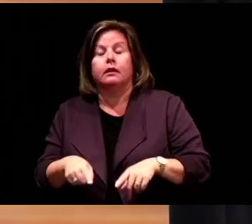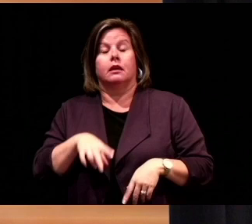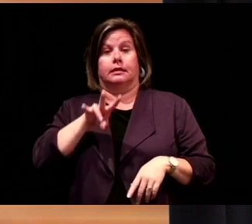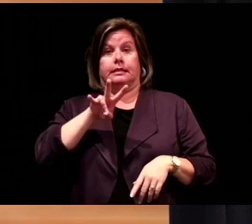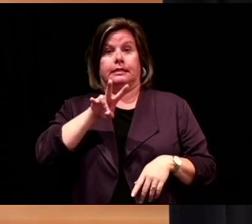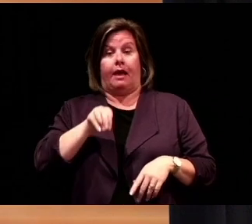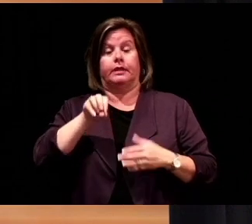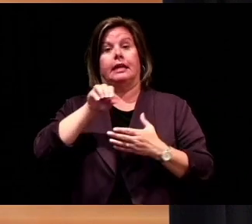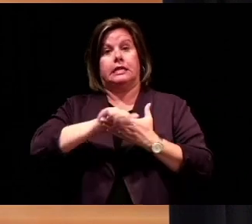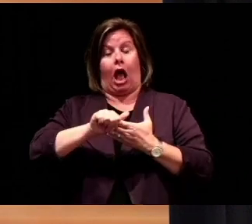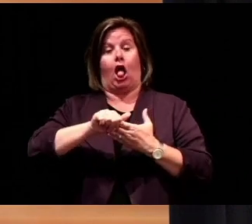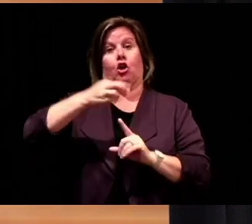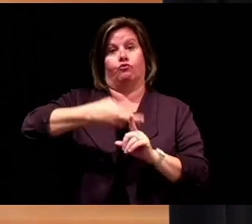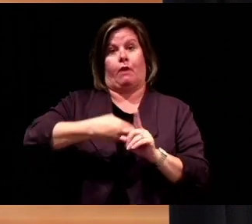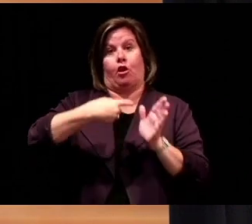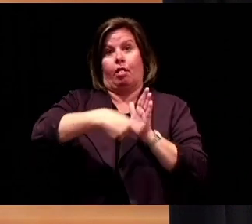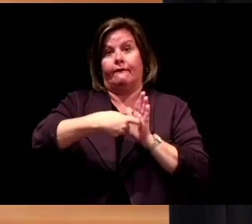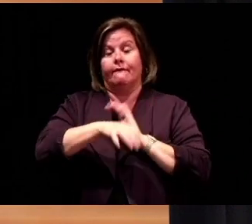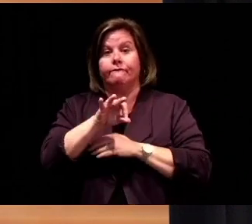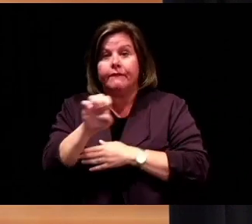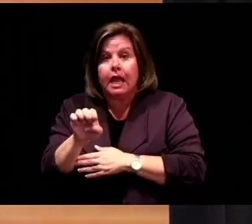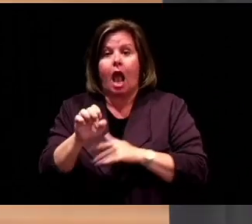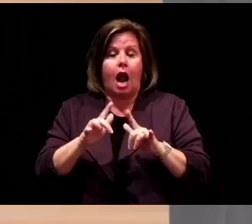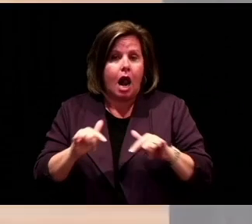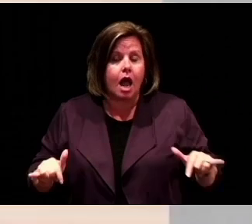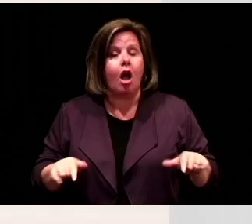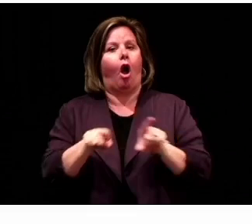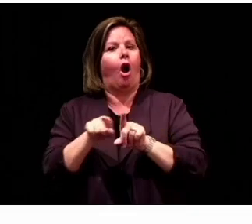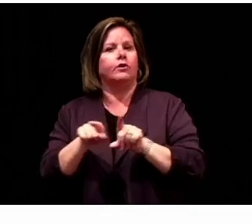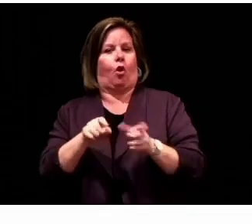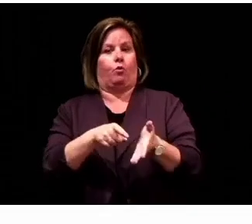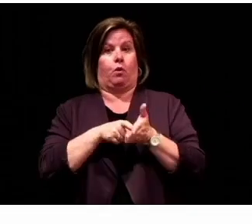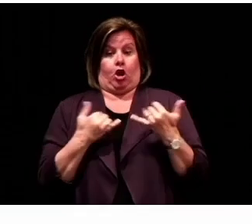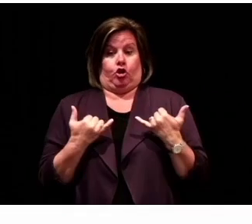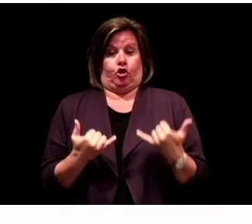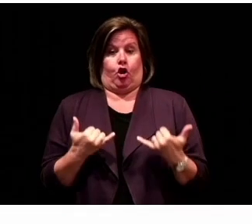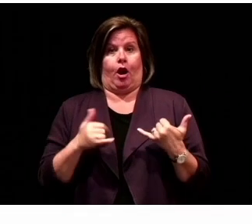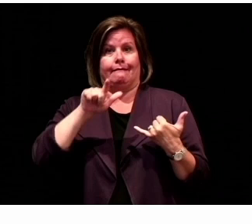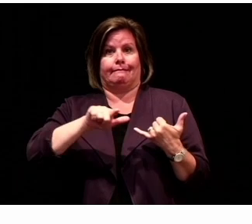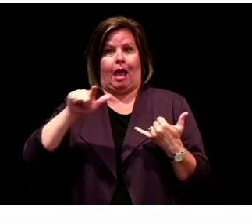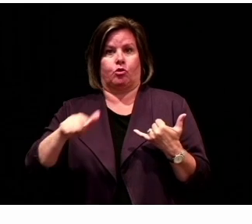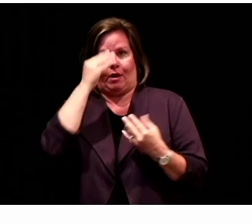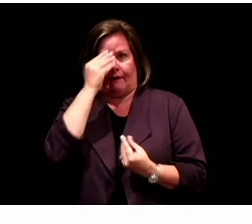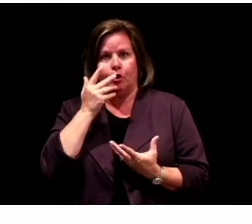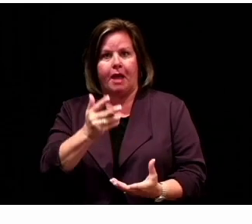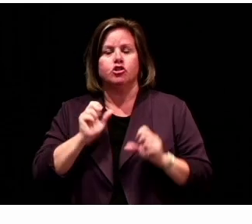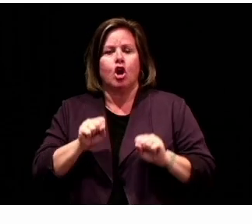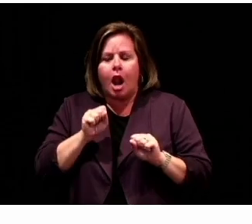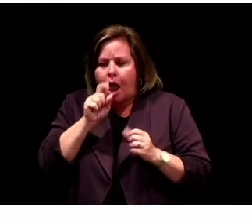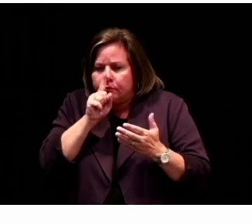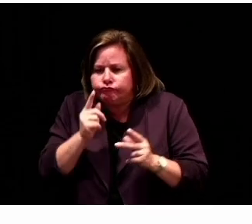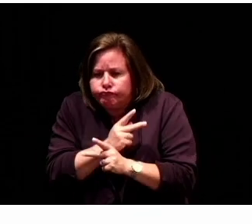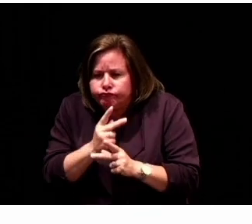2 quick case studies. One is Legal Aid of Chicago versus Hunter Properties. This is just dealing with disparate impact in the context of